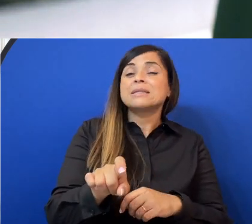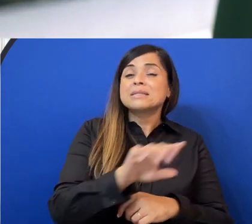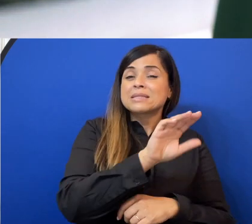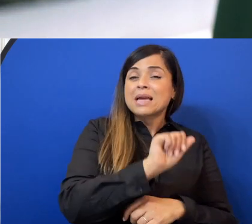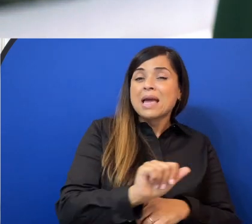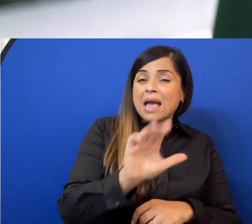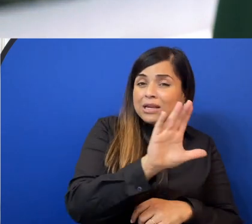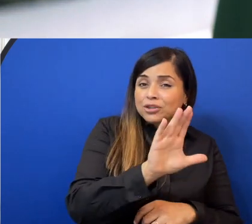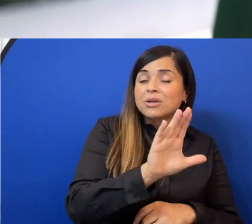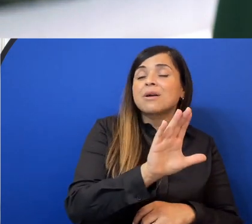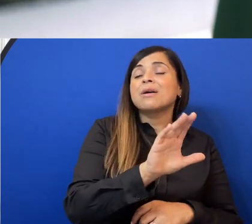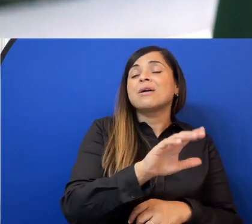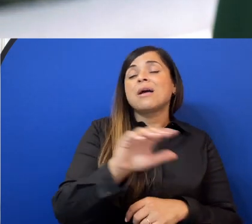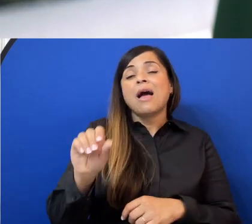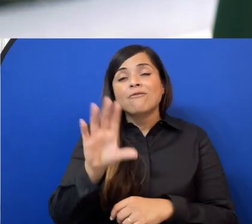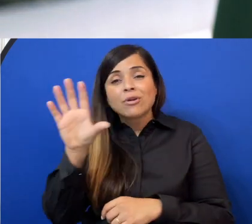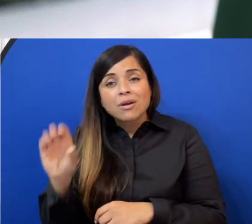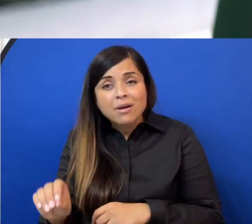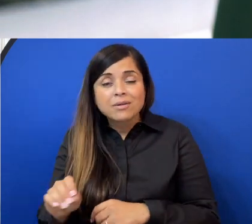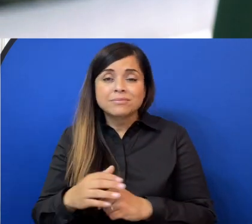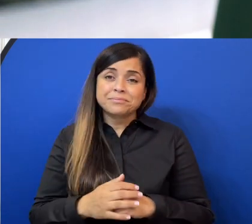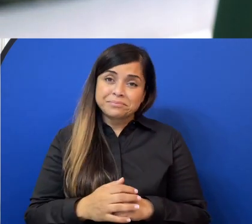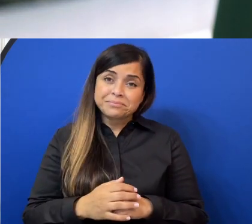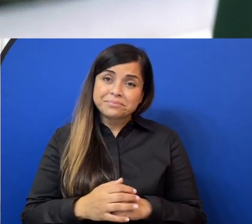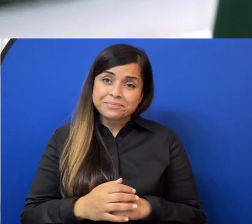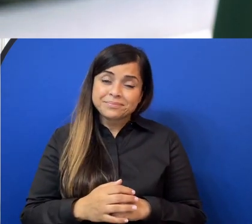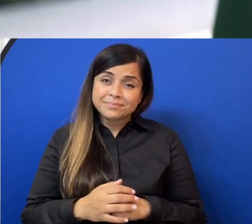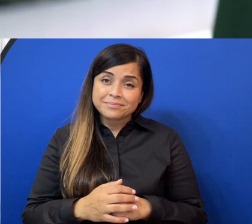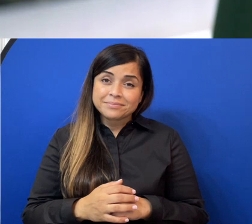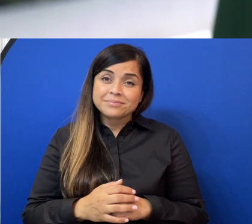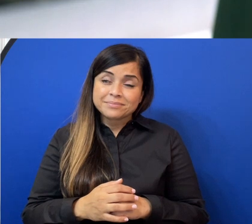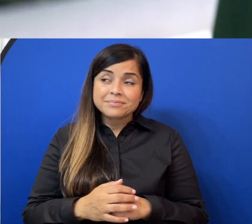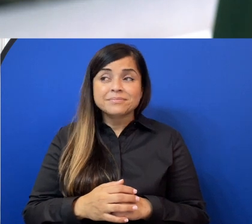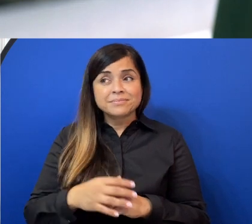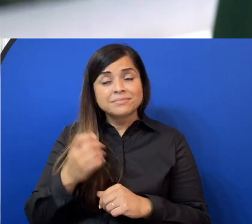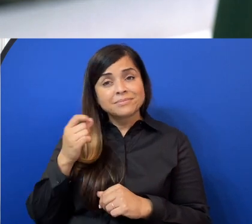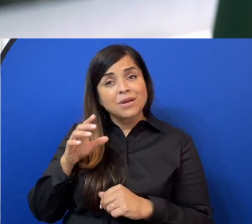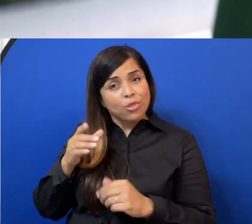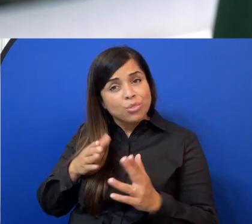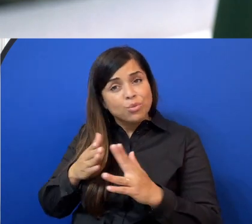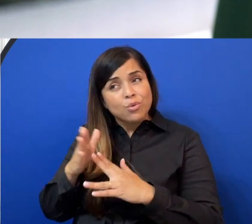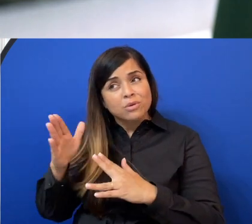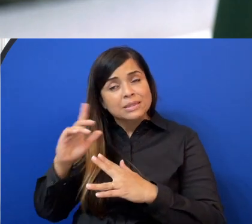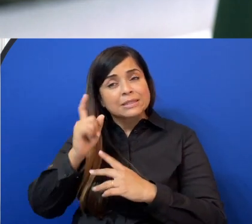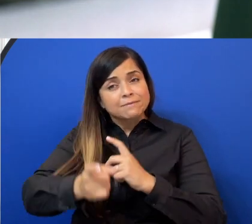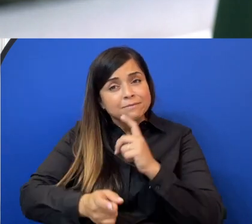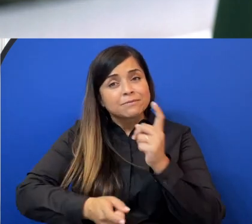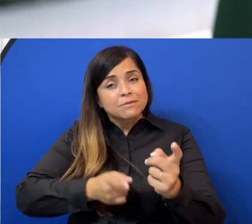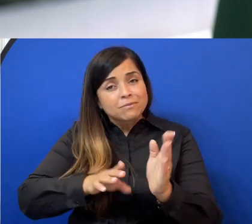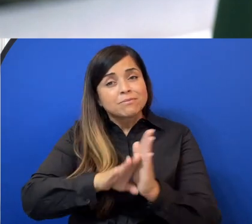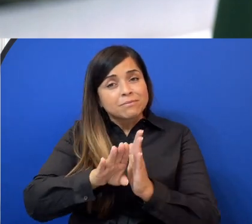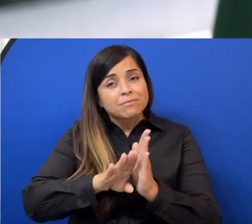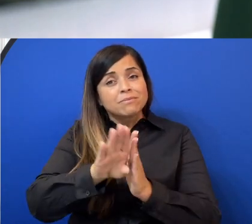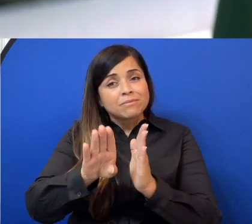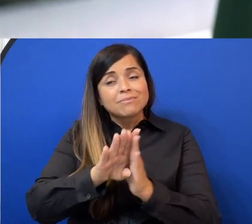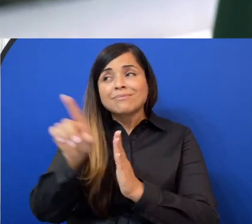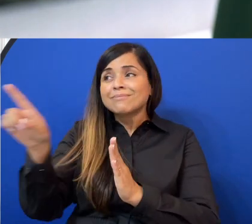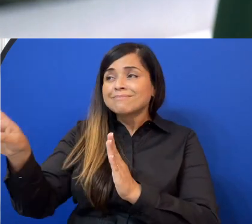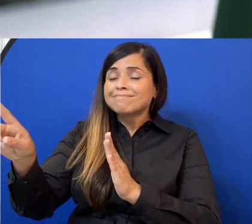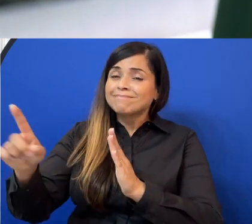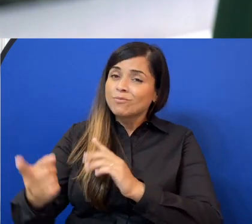Africa. And in this endeavor, one of the Imamat's most trusted and valued partners has been